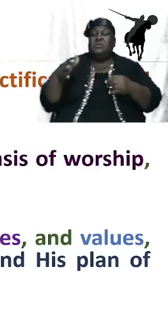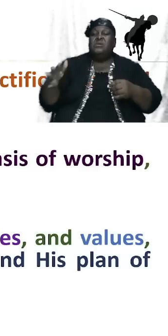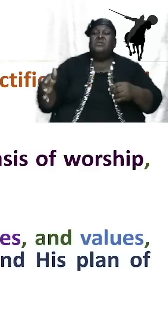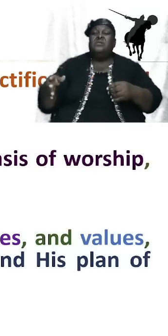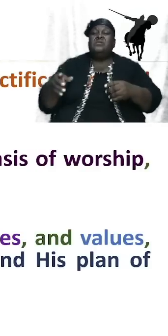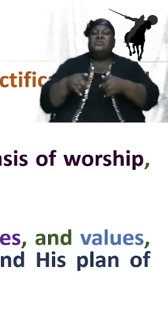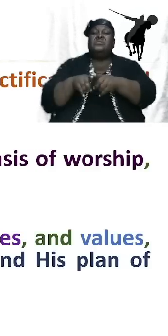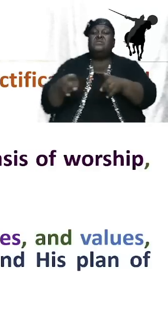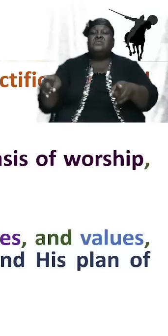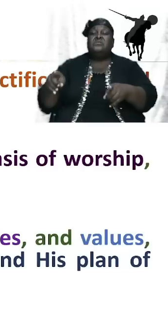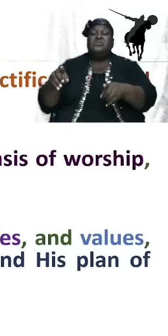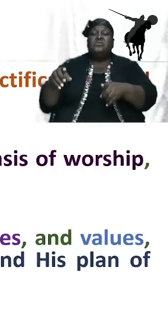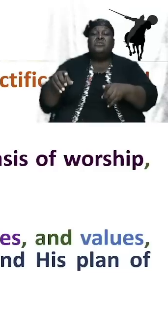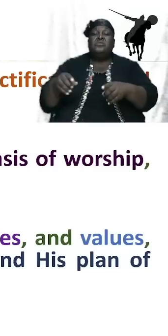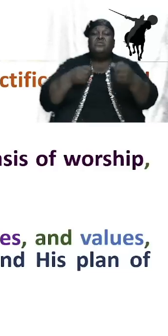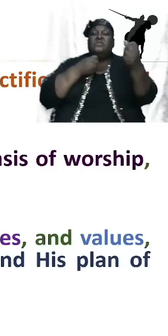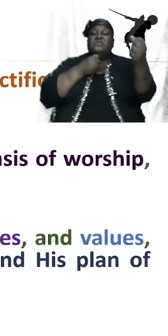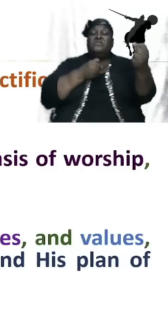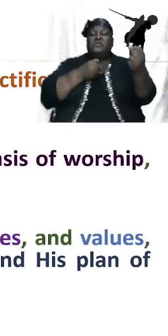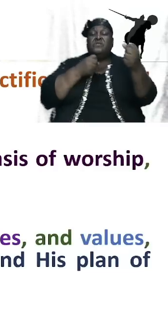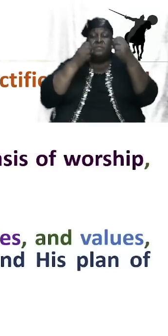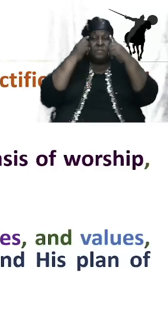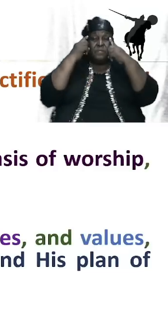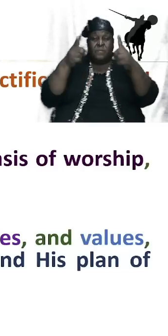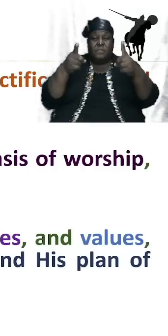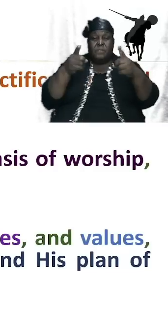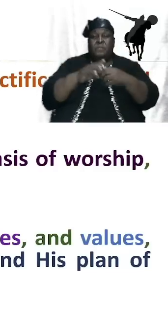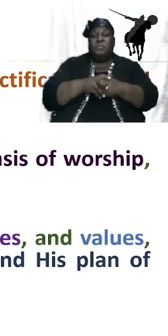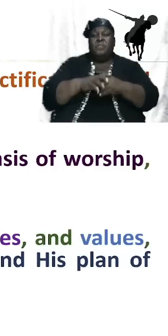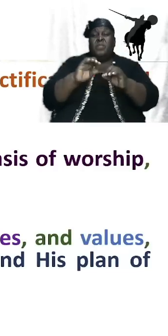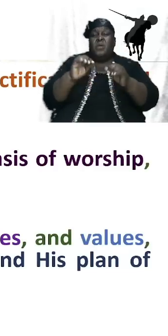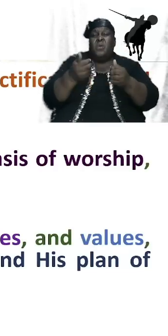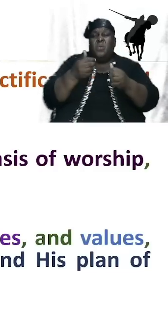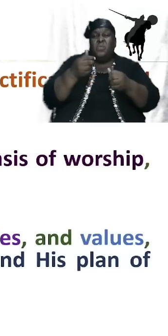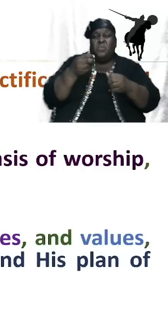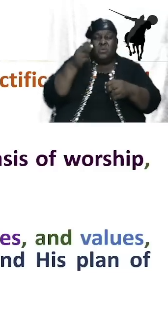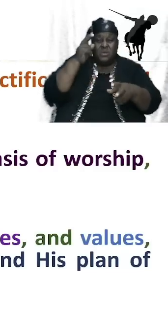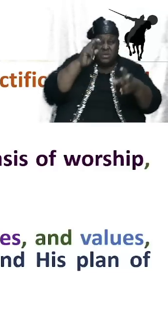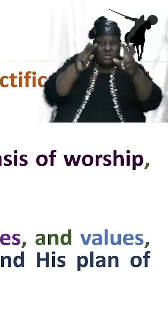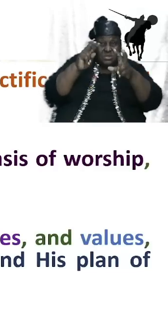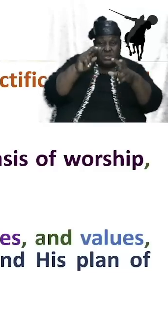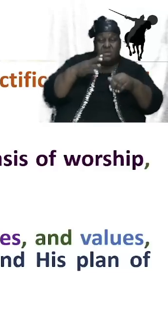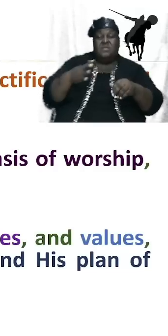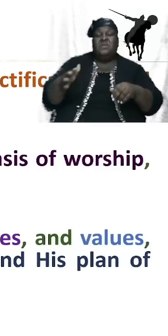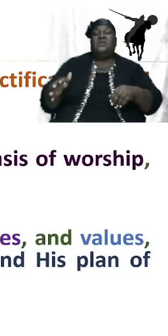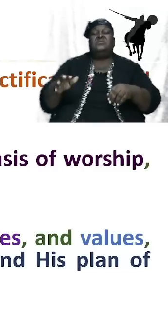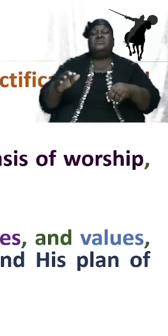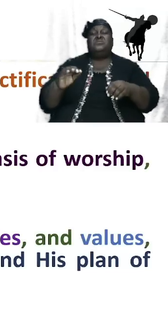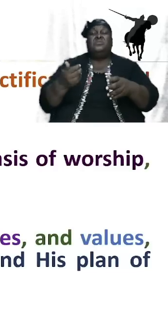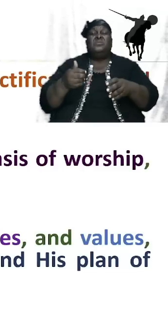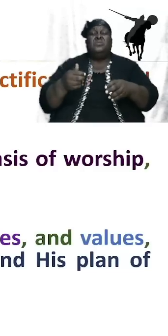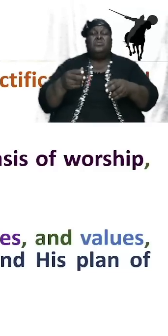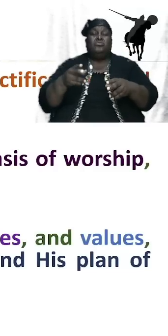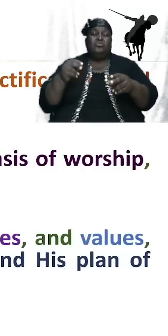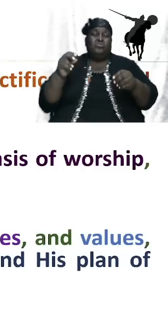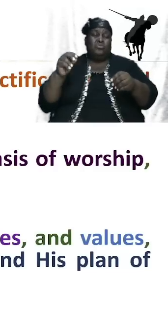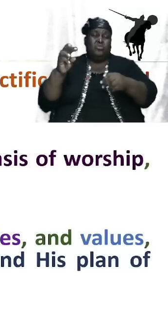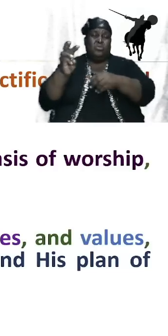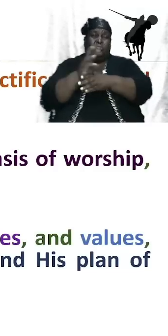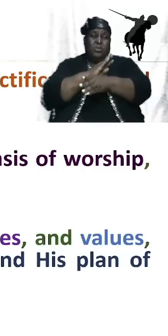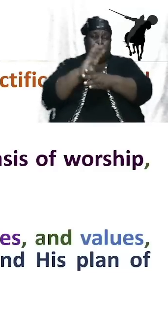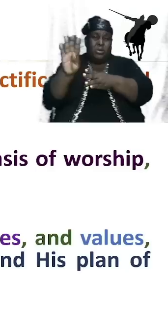sound doctrine. Amen. It affects your values, how you look at things, how you look at how you deal with business, how you deal with